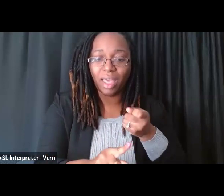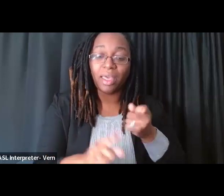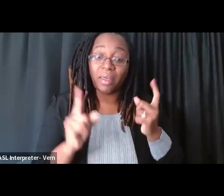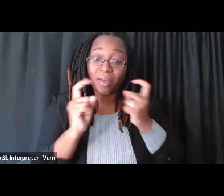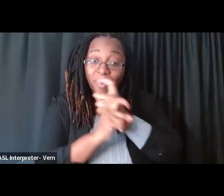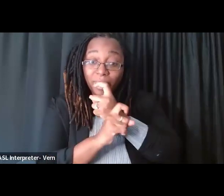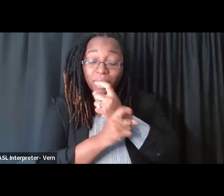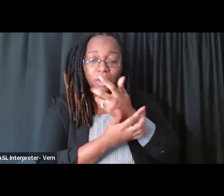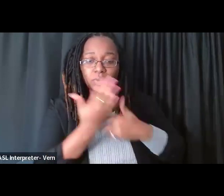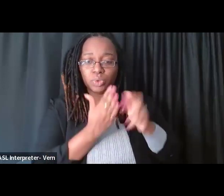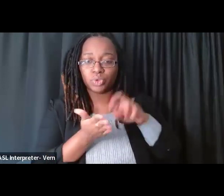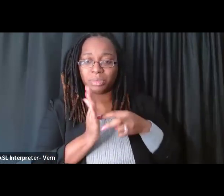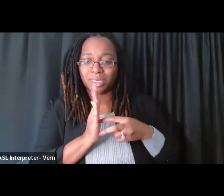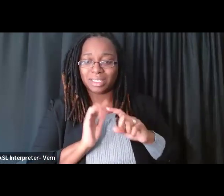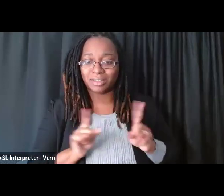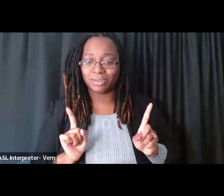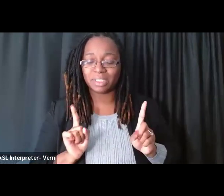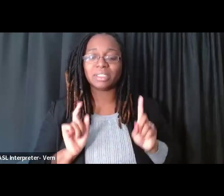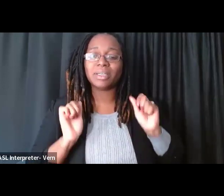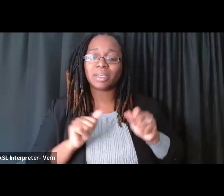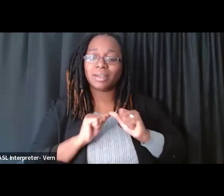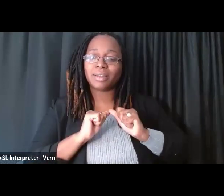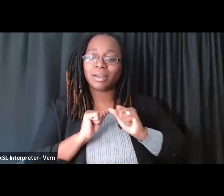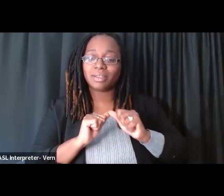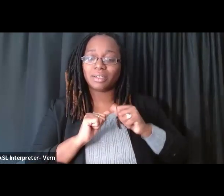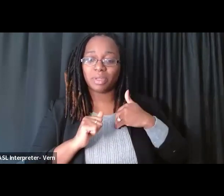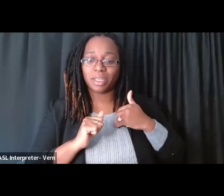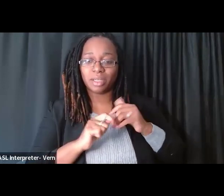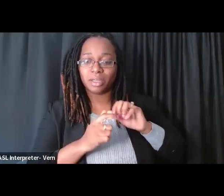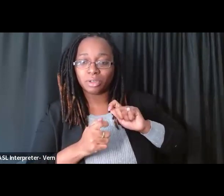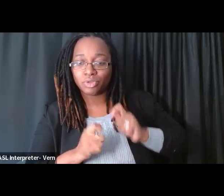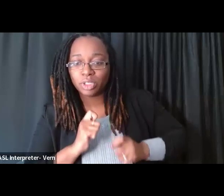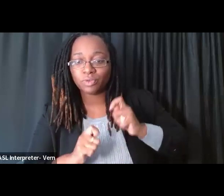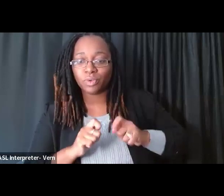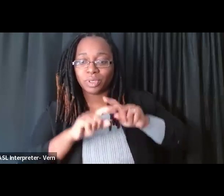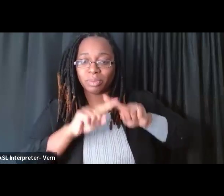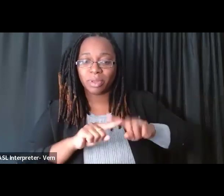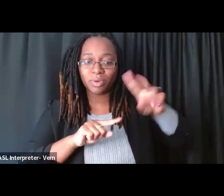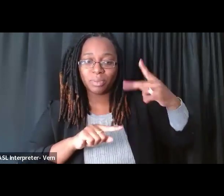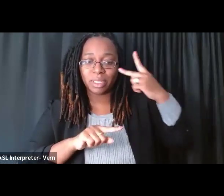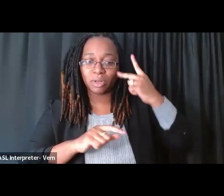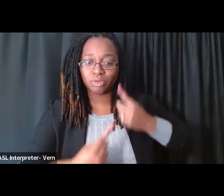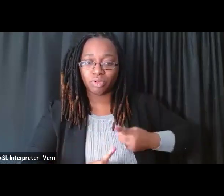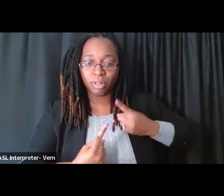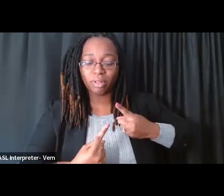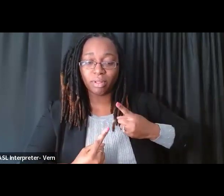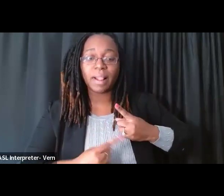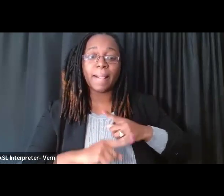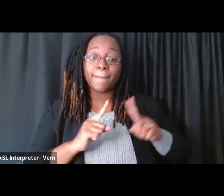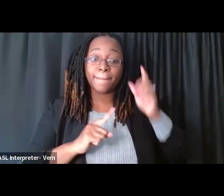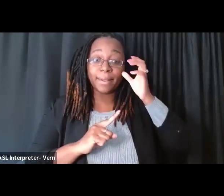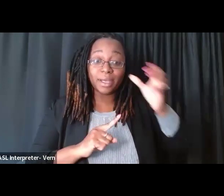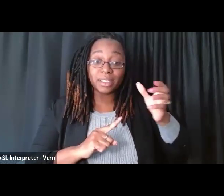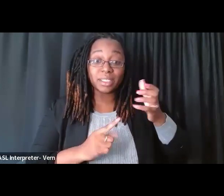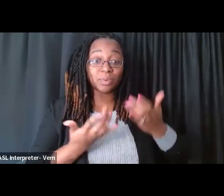and symbolizes social conflicts and interests by referring to different types of bodies. These nuanced definitions give